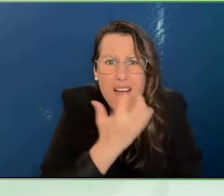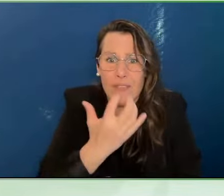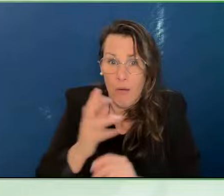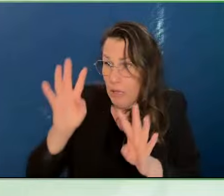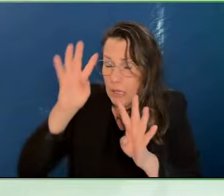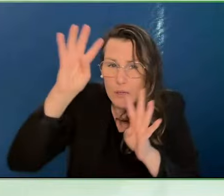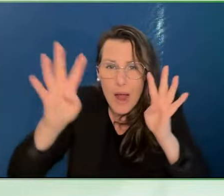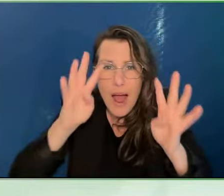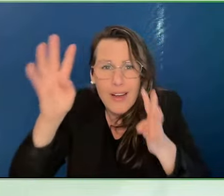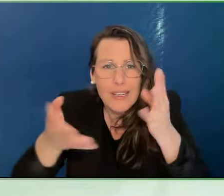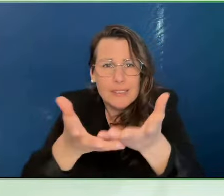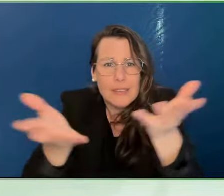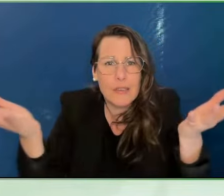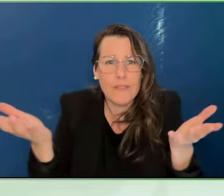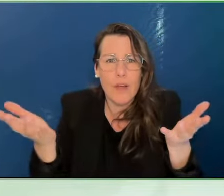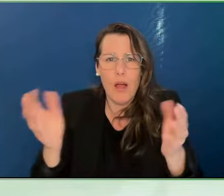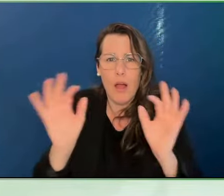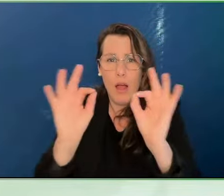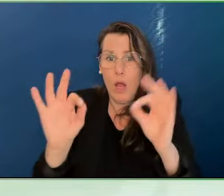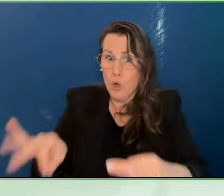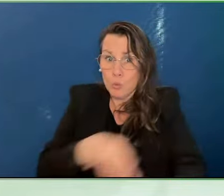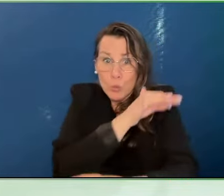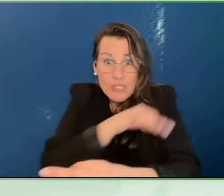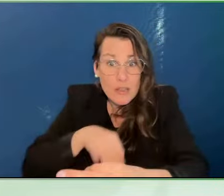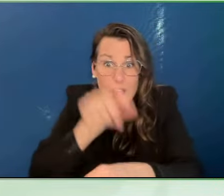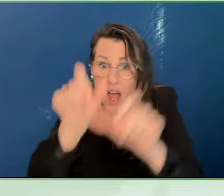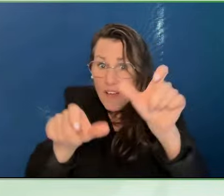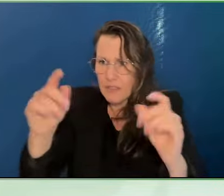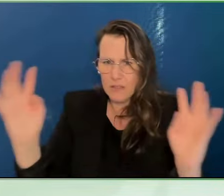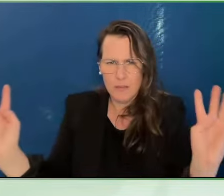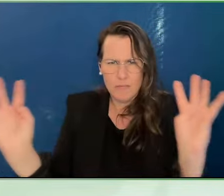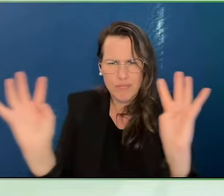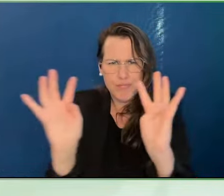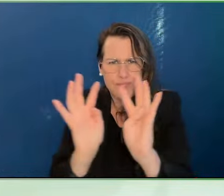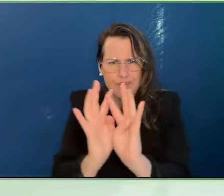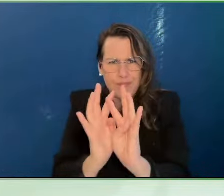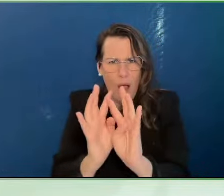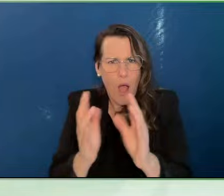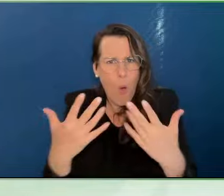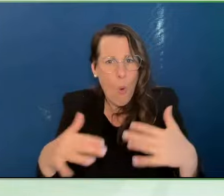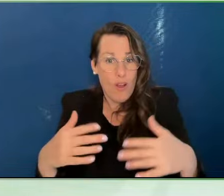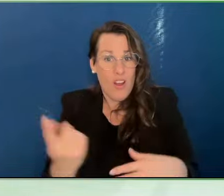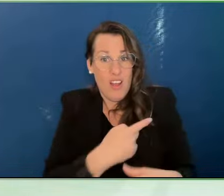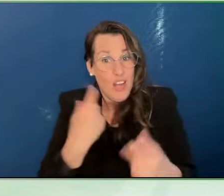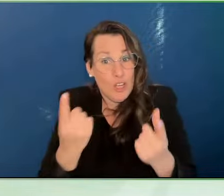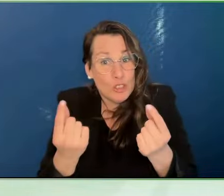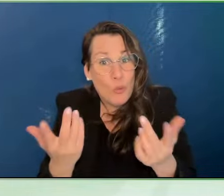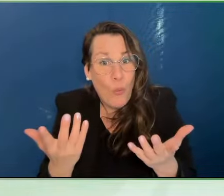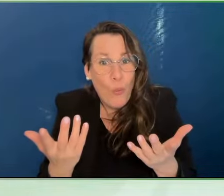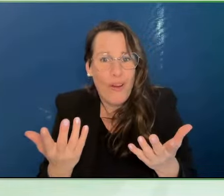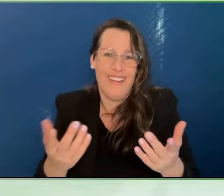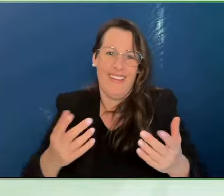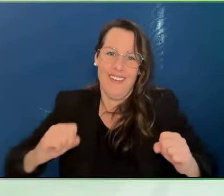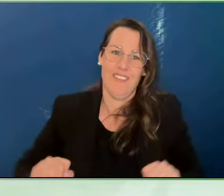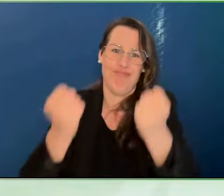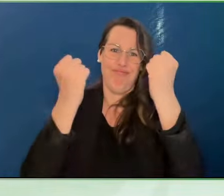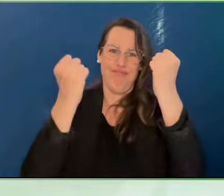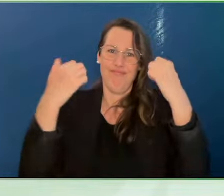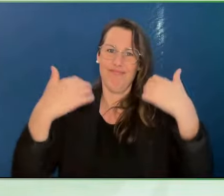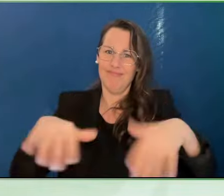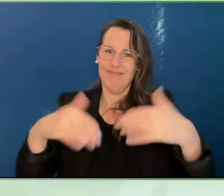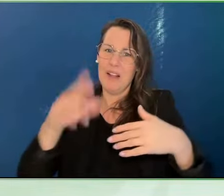very youthful conference, so there's a lot of young energy, excitement. So we try to make sure we keep the entertainment going as well.